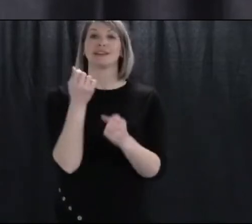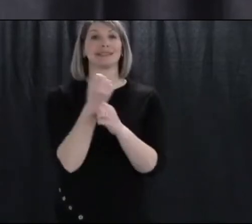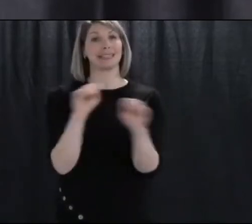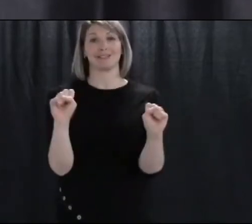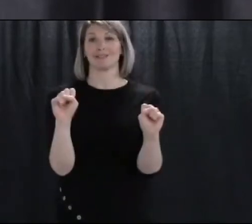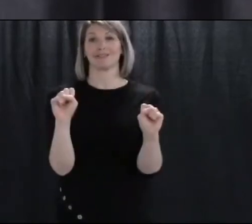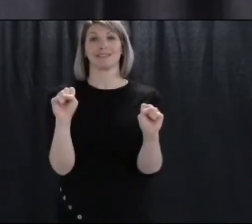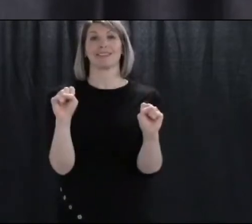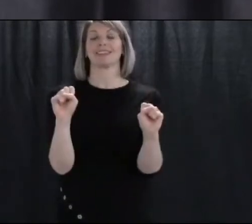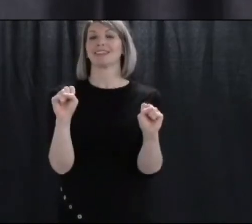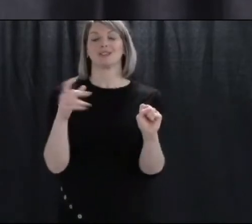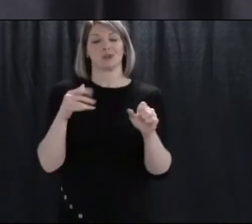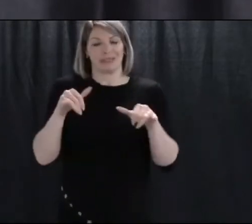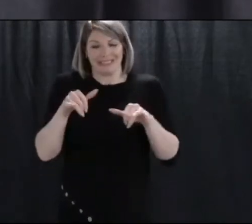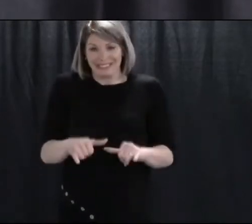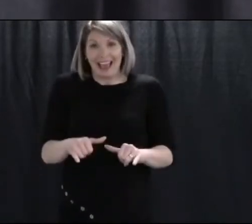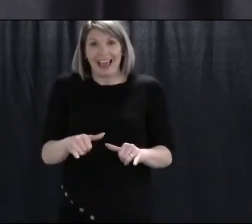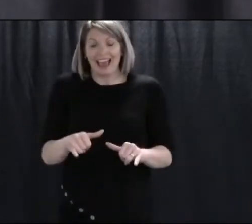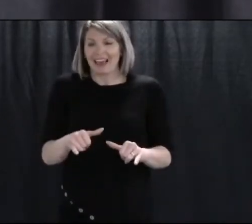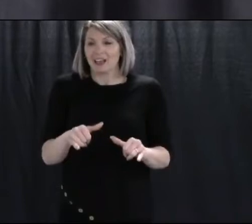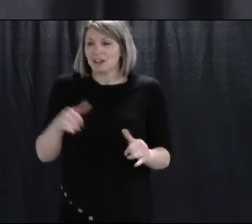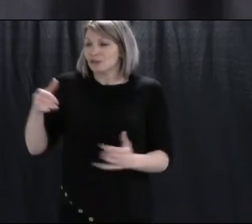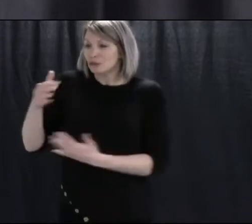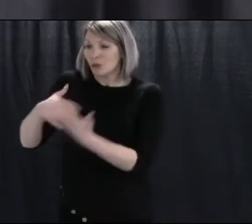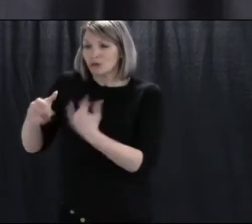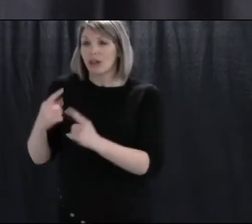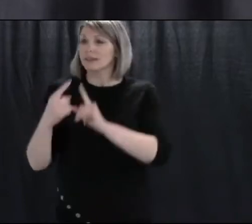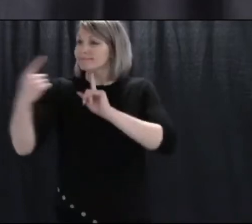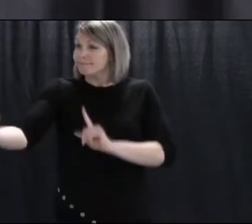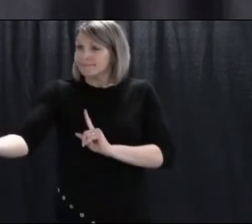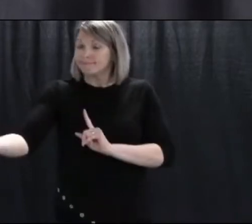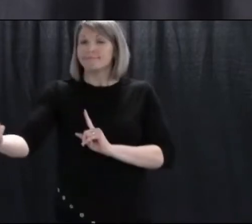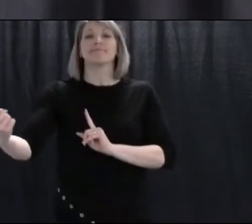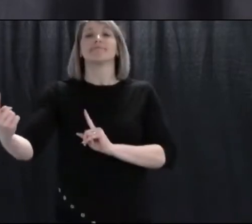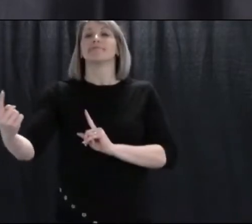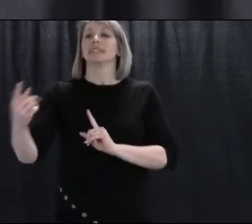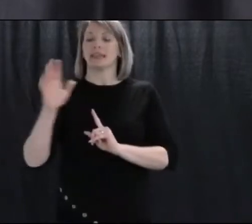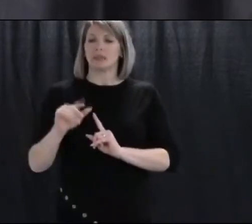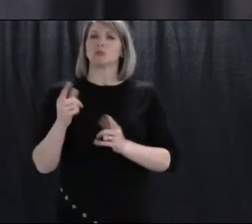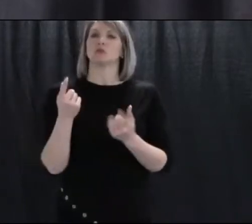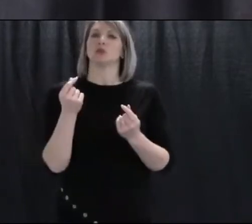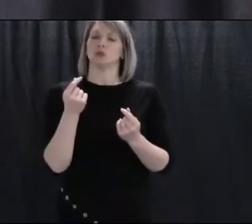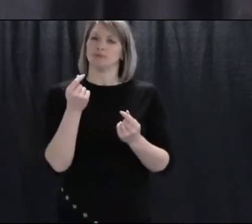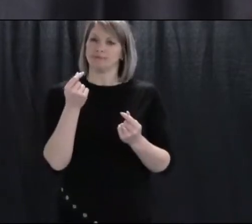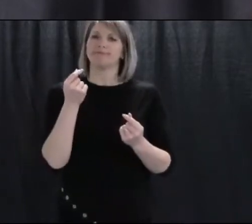without which you cannot manage to make do over the course of the next few weeks.